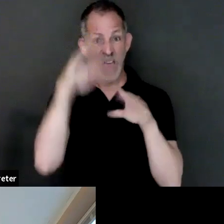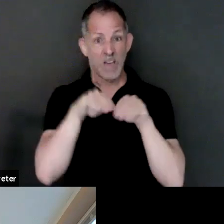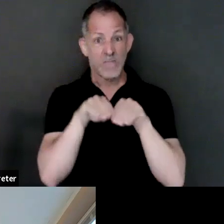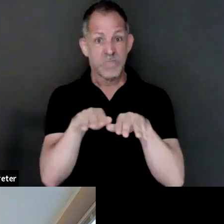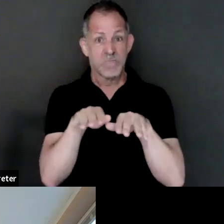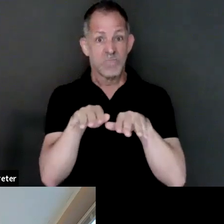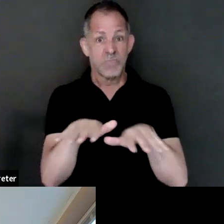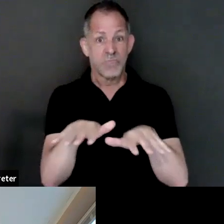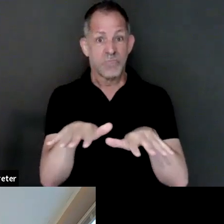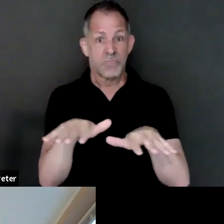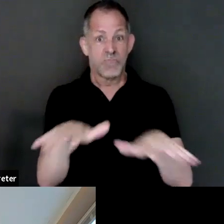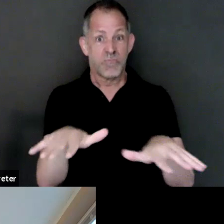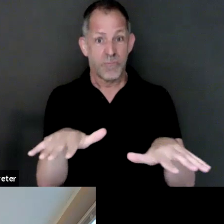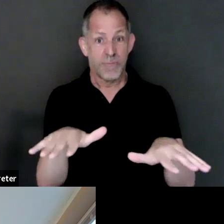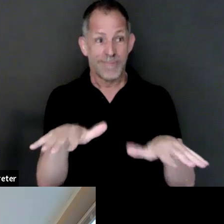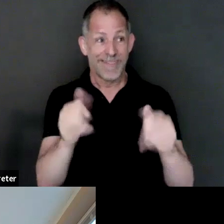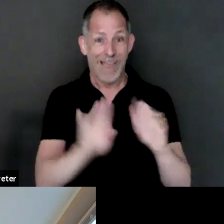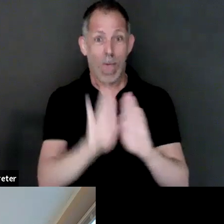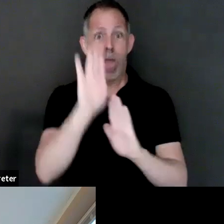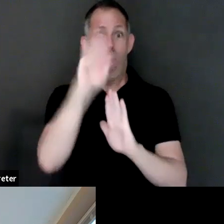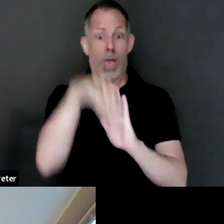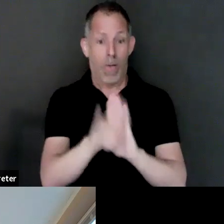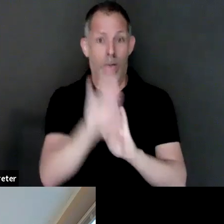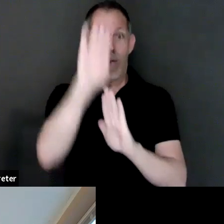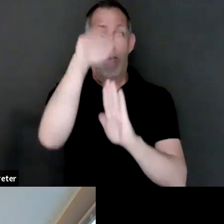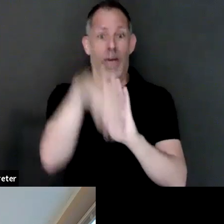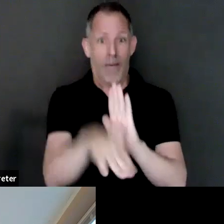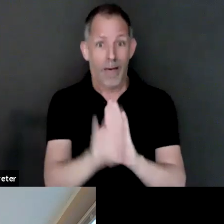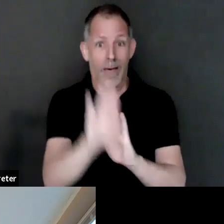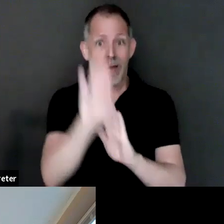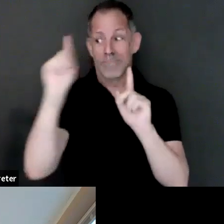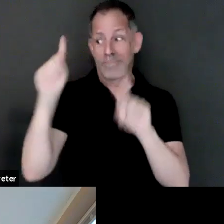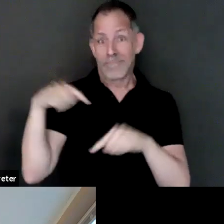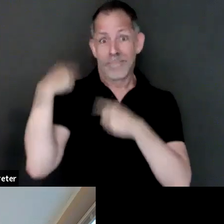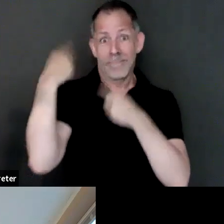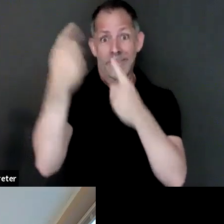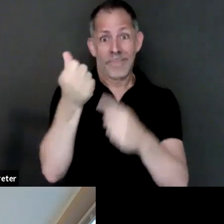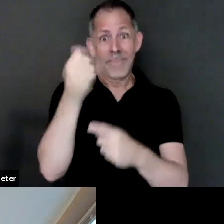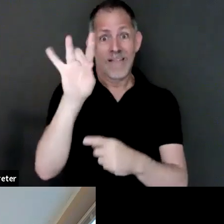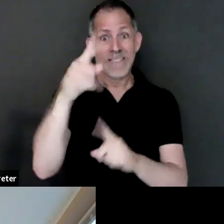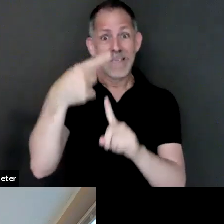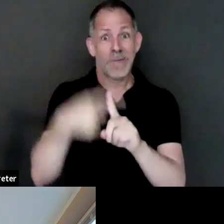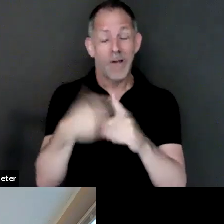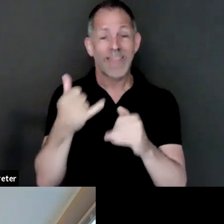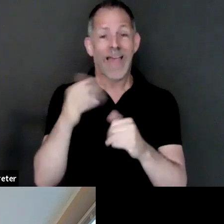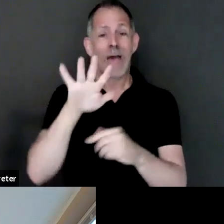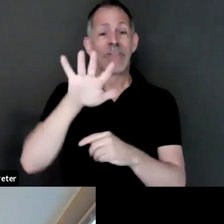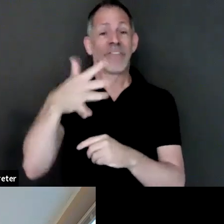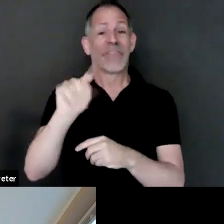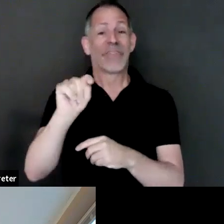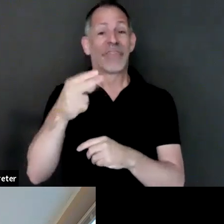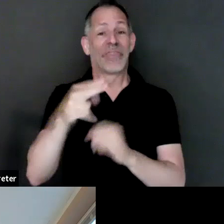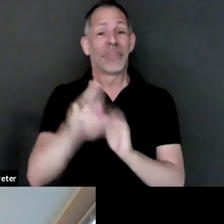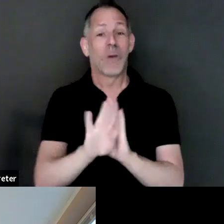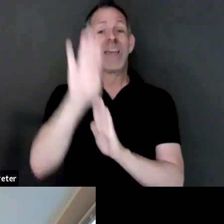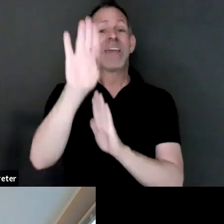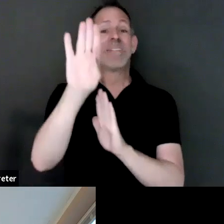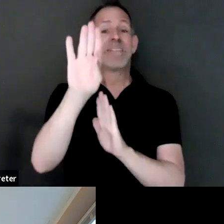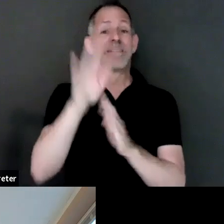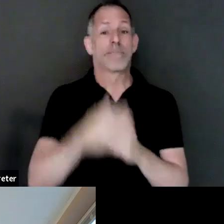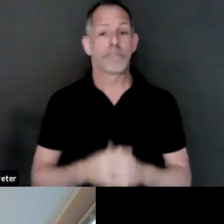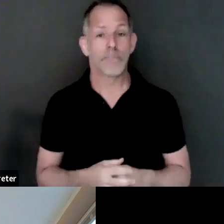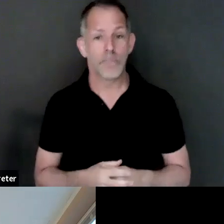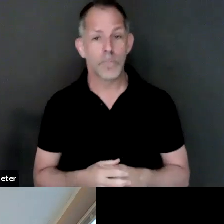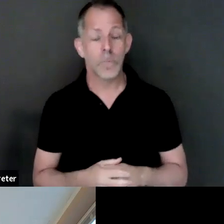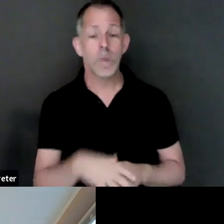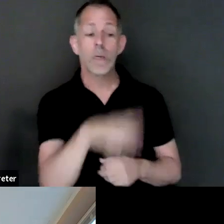County. Dr. Spitters will go into this in detail, but we have the second highest case counts since the pandemic began, and